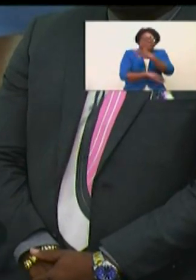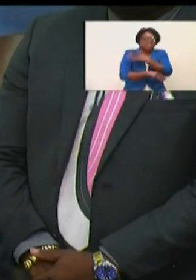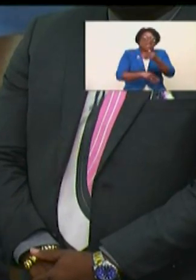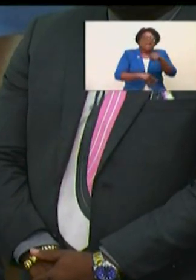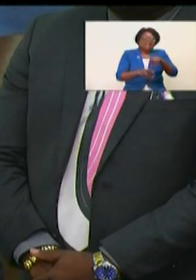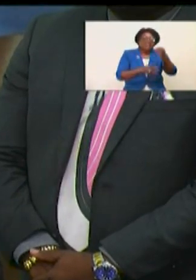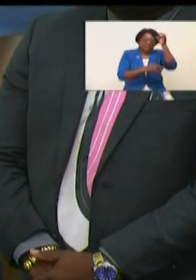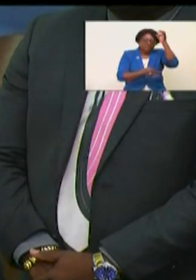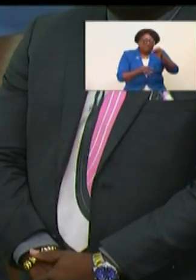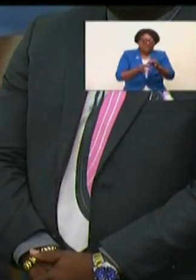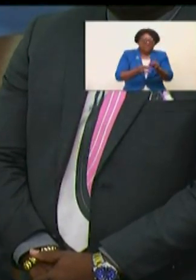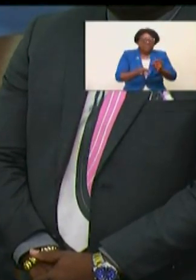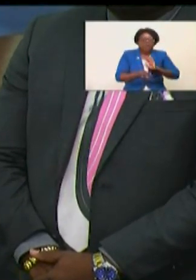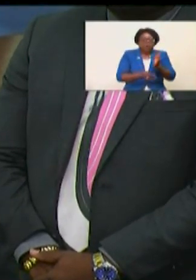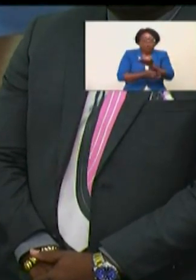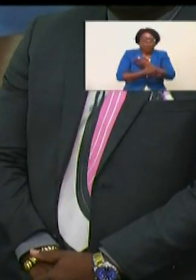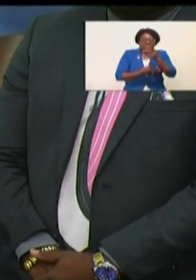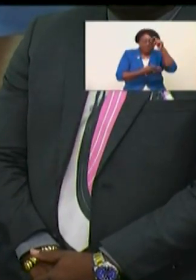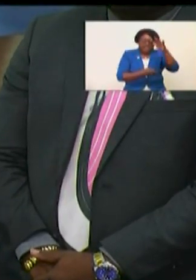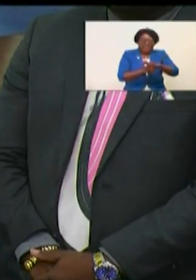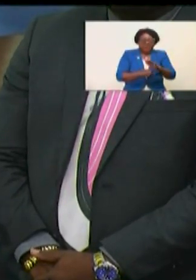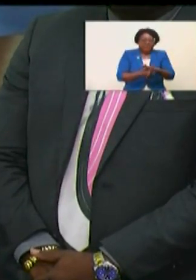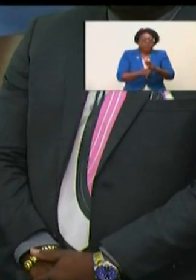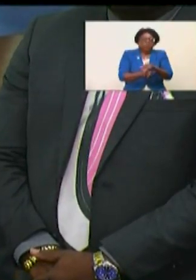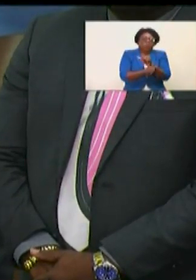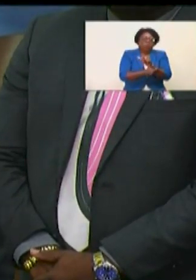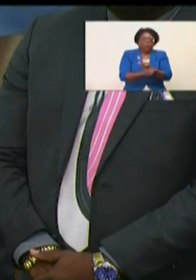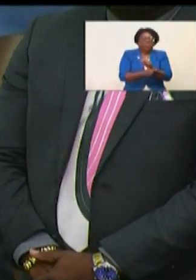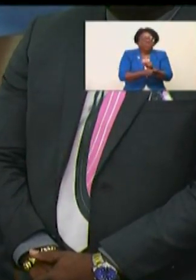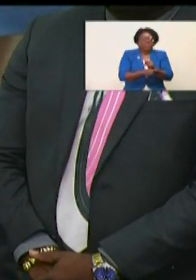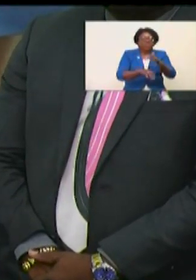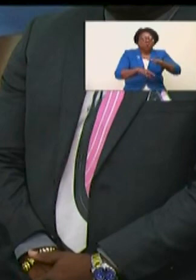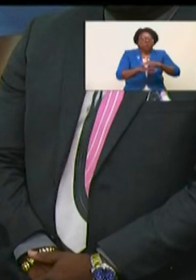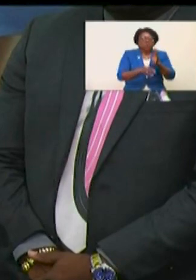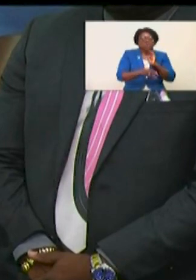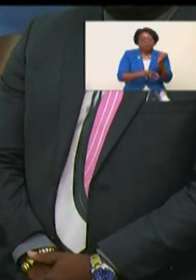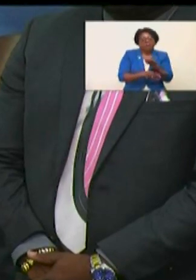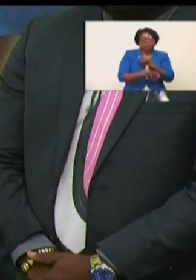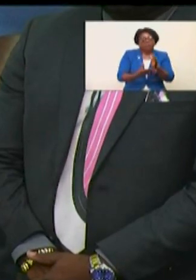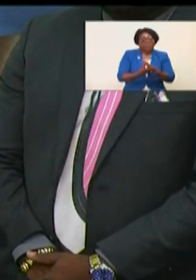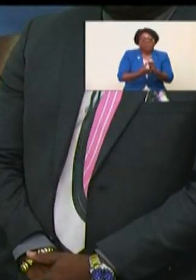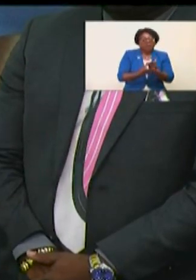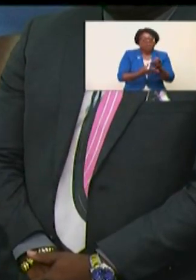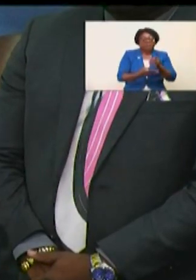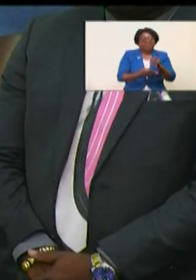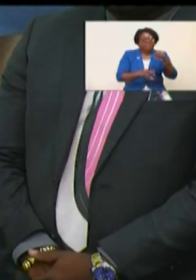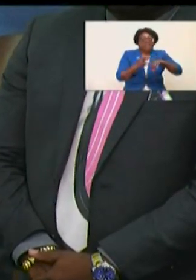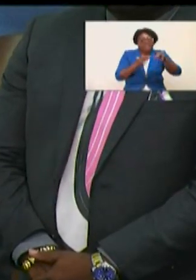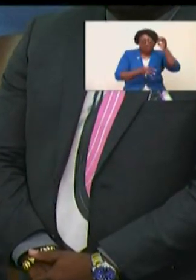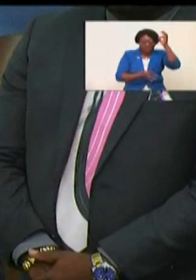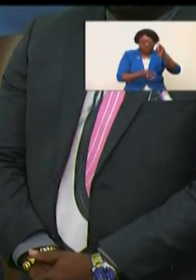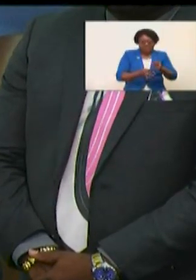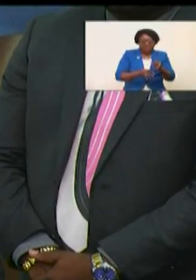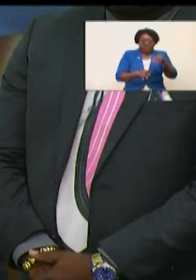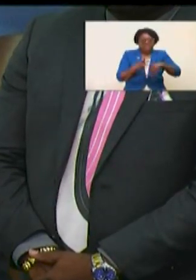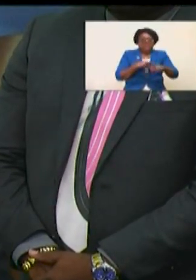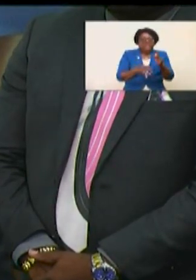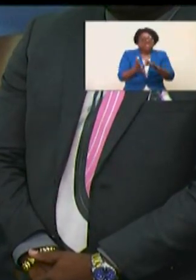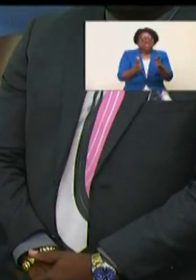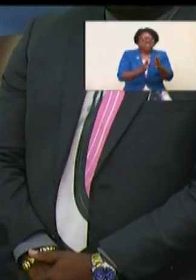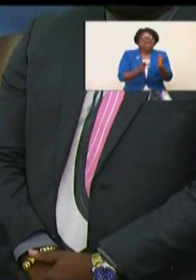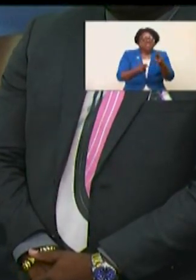we believe you are working on our behalf and in our favor. And we thank you for this. In Jesus' name I